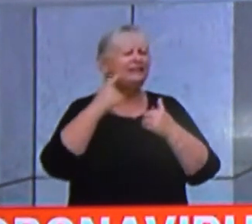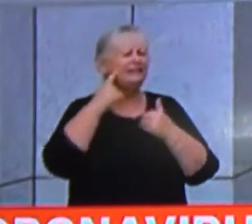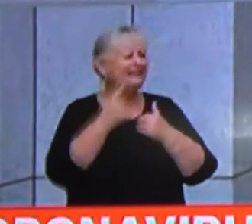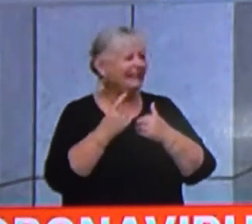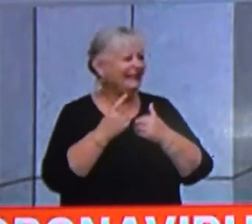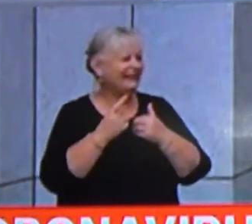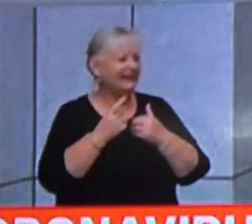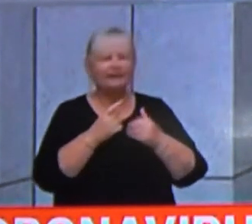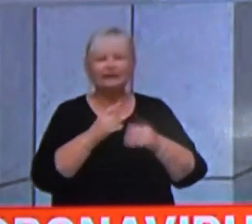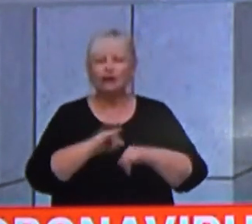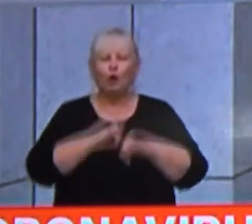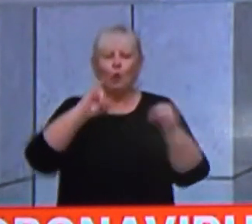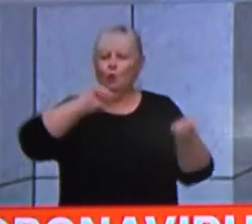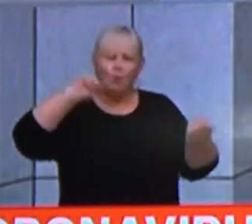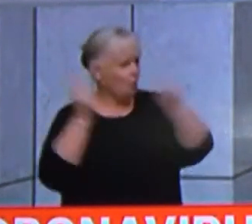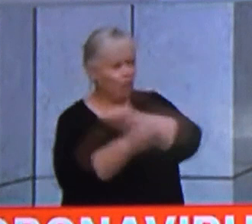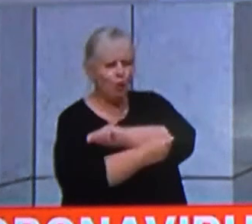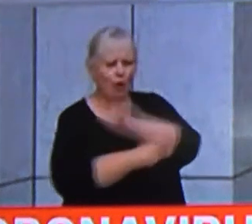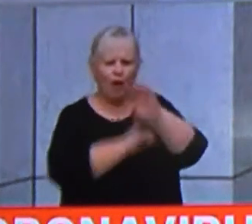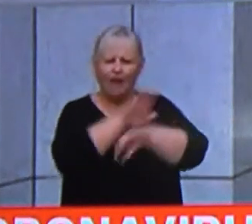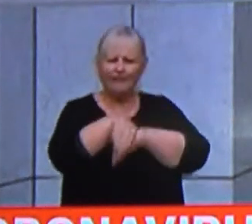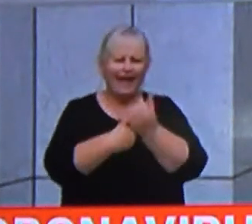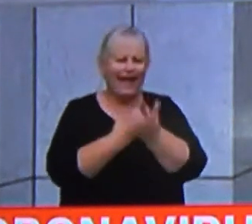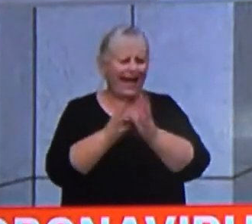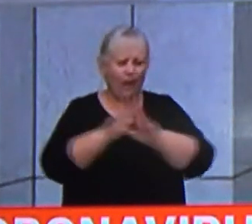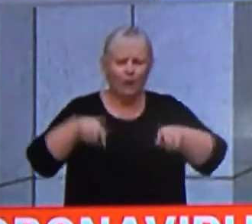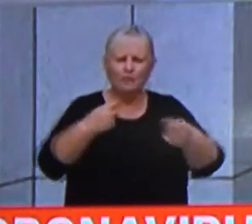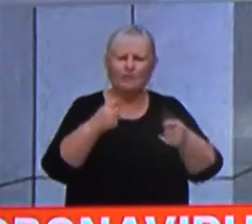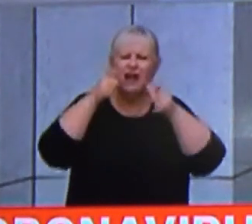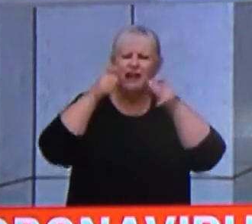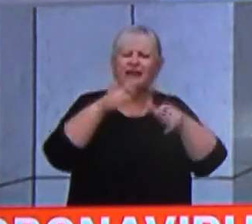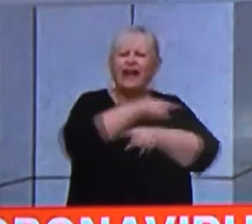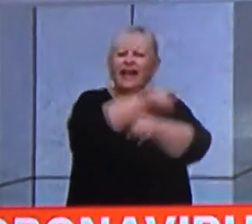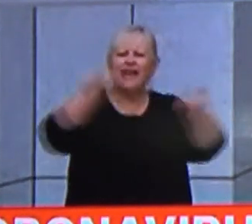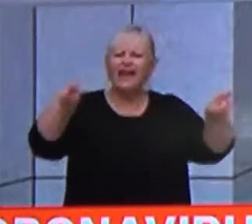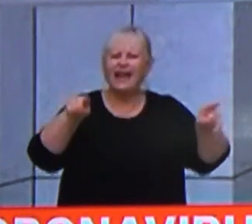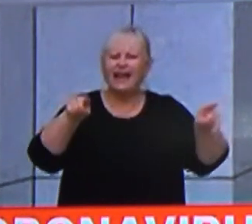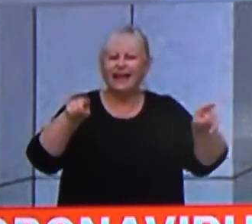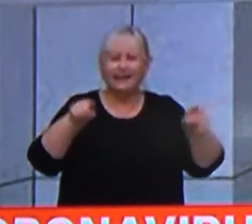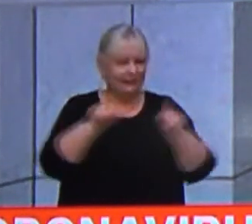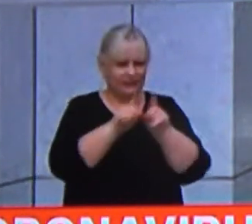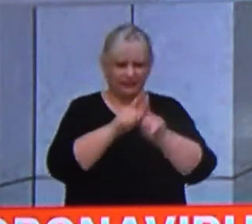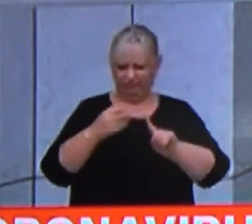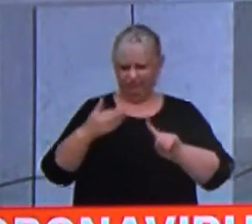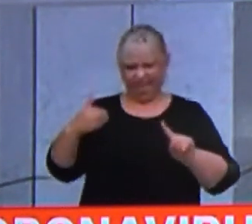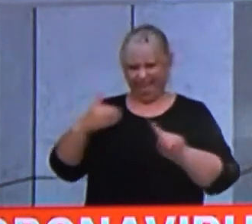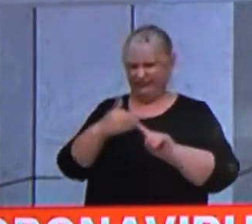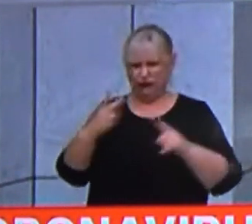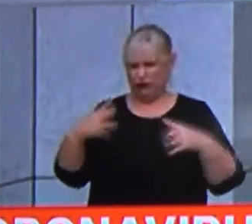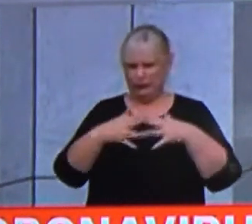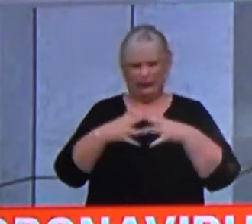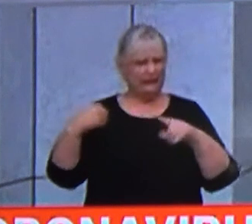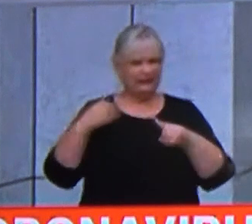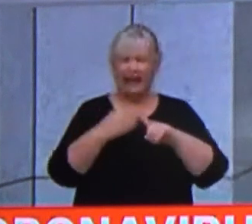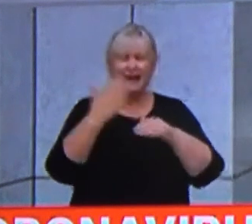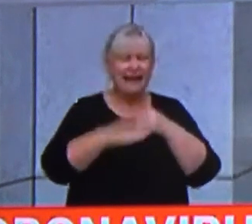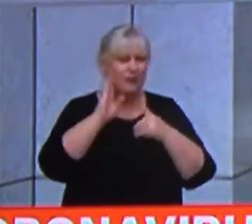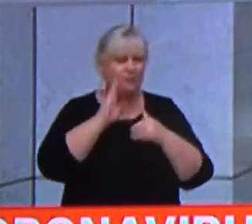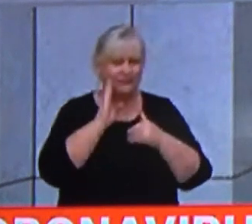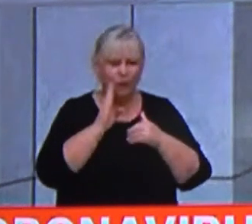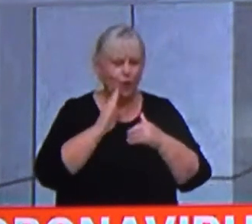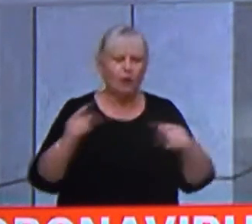and our bushfires who are already suffering, and to remember that their mental health and well-being is important. Today's